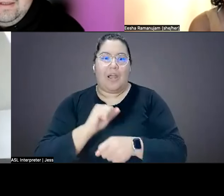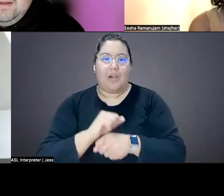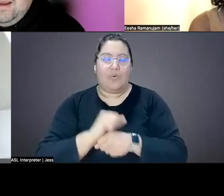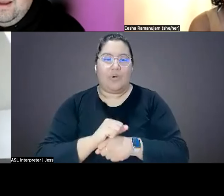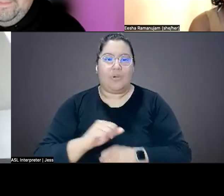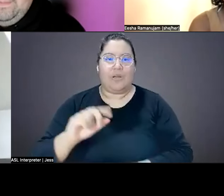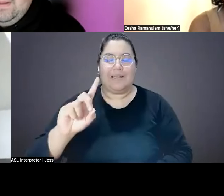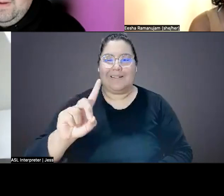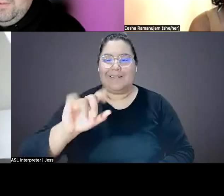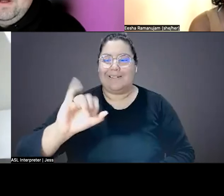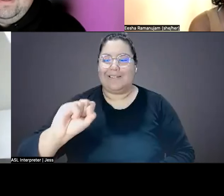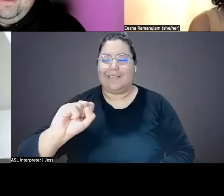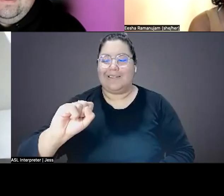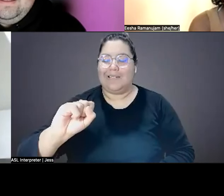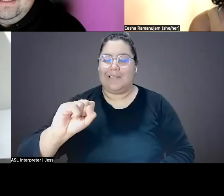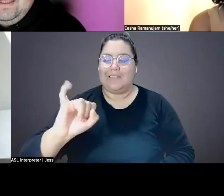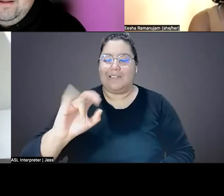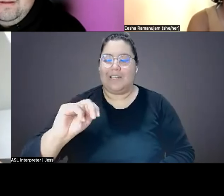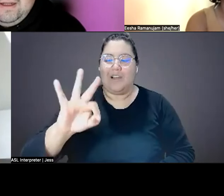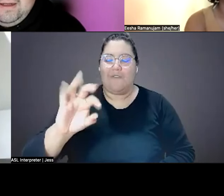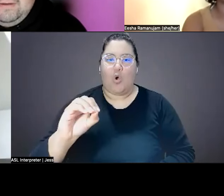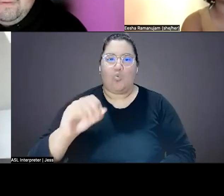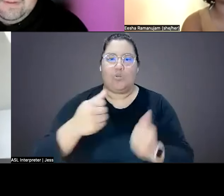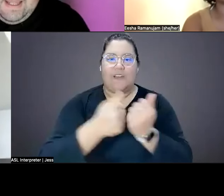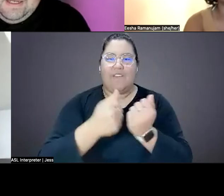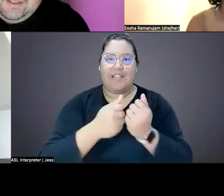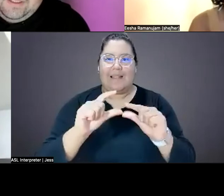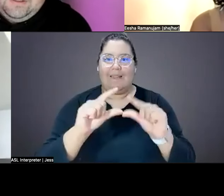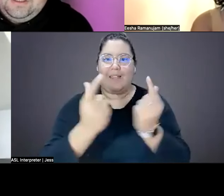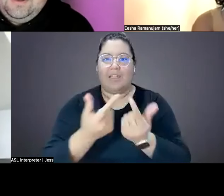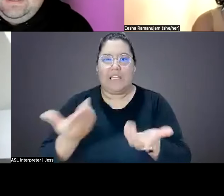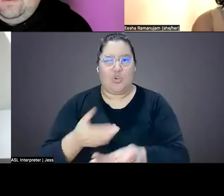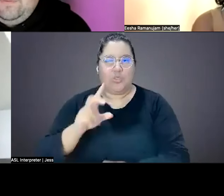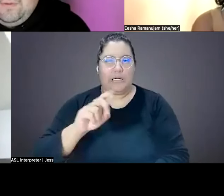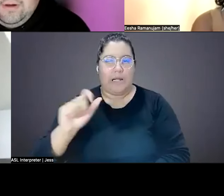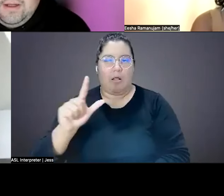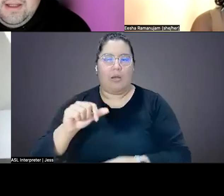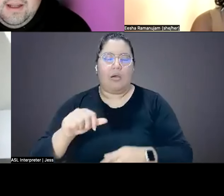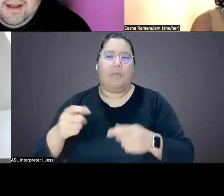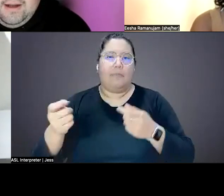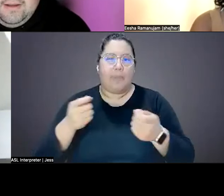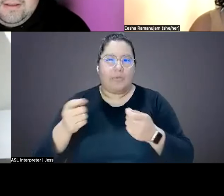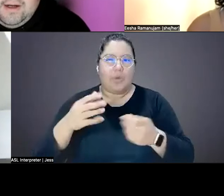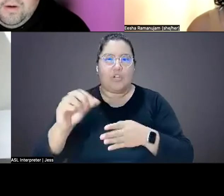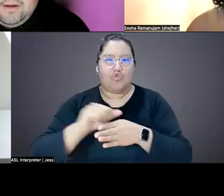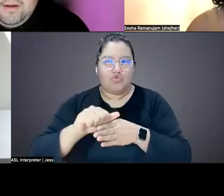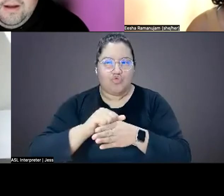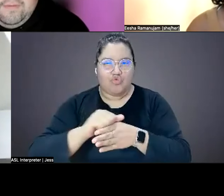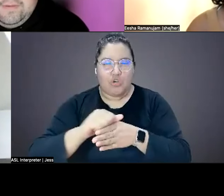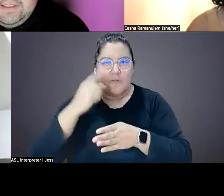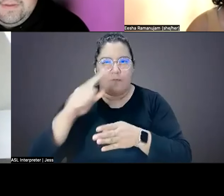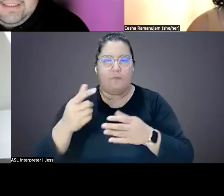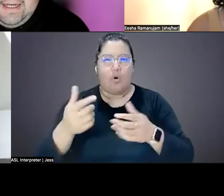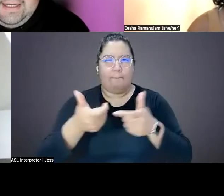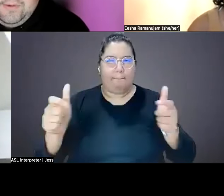Defense League. My work at DDL involves managing research and training for a large network